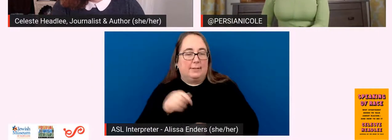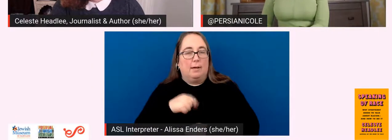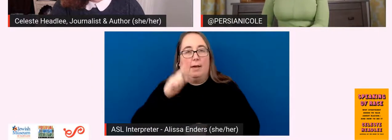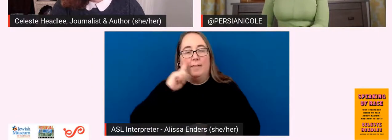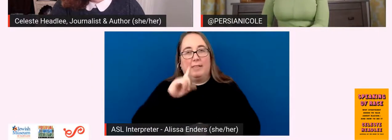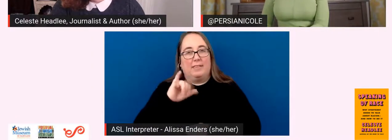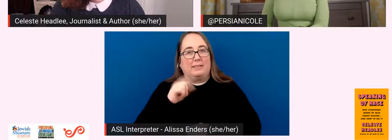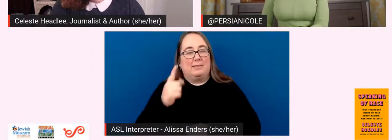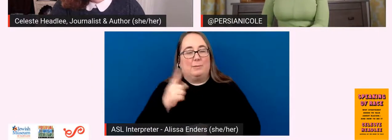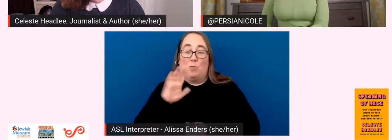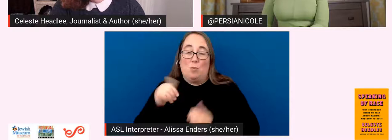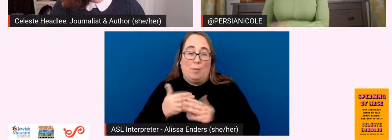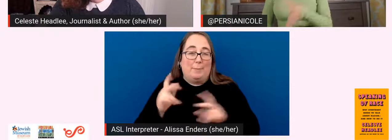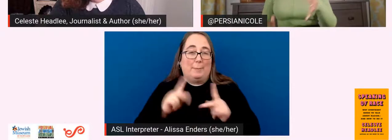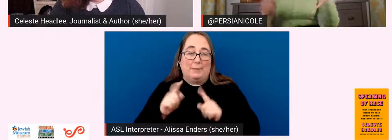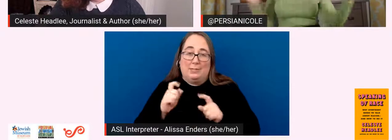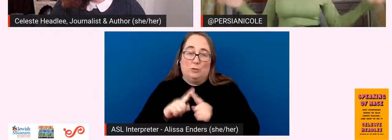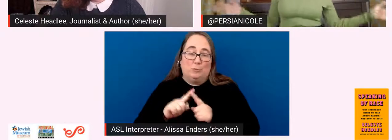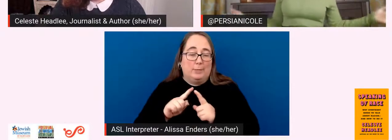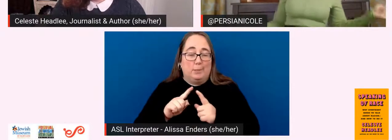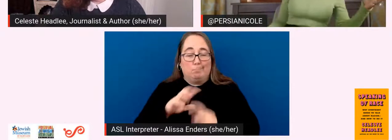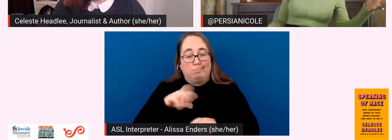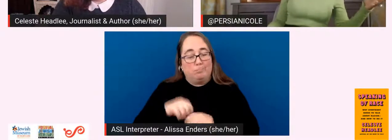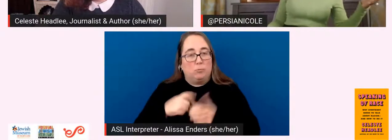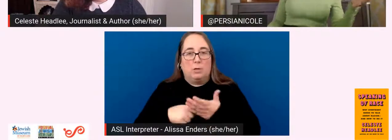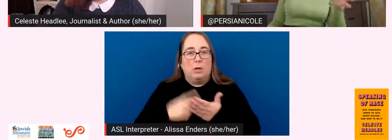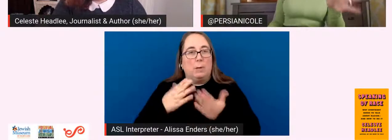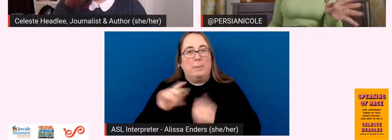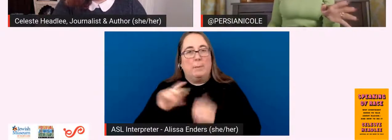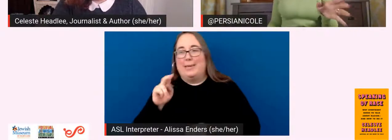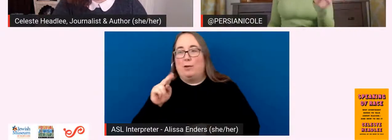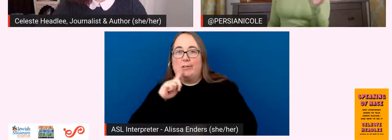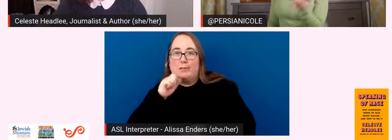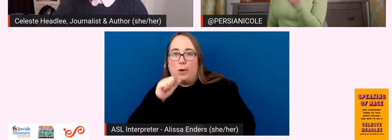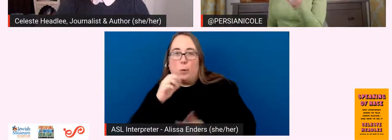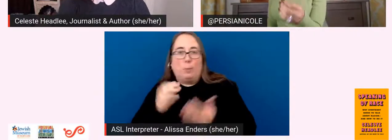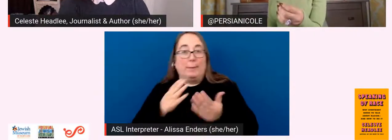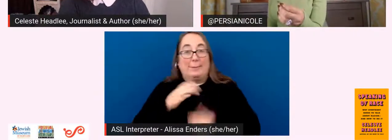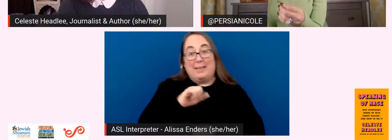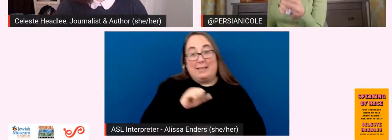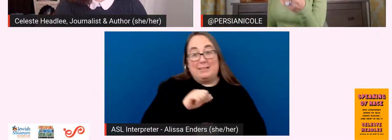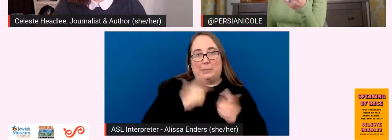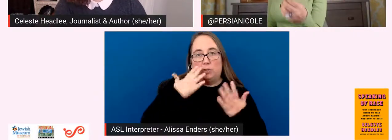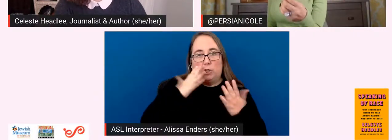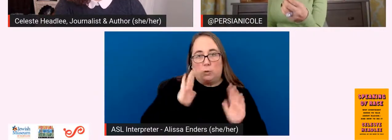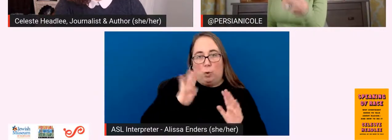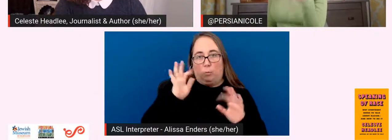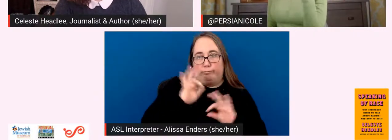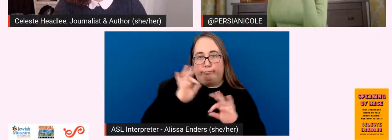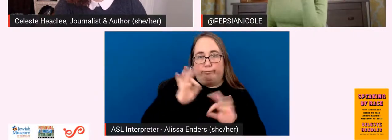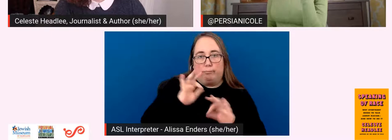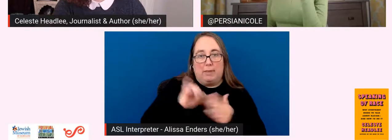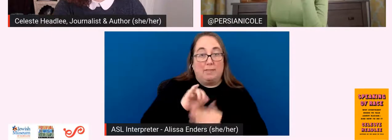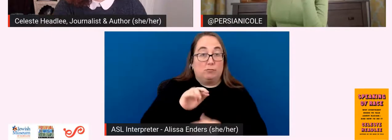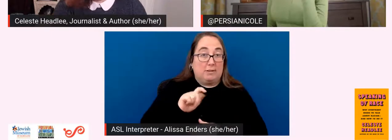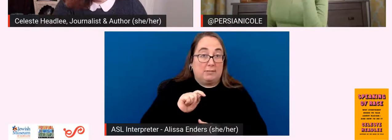is something everyone really needs to be a part of, because maybe a Karen isn't racist, or maybe she is and she doesn't know that she's racist,